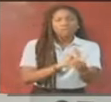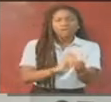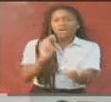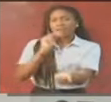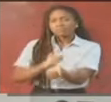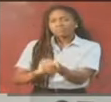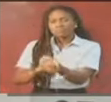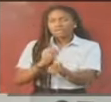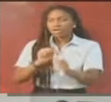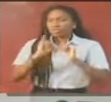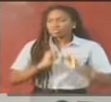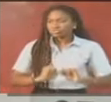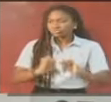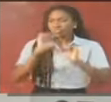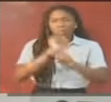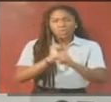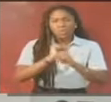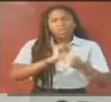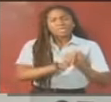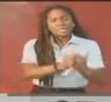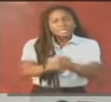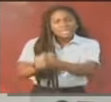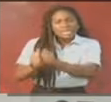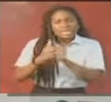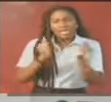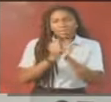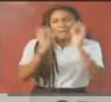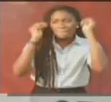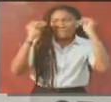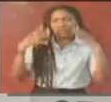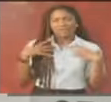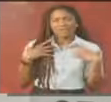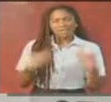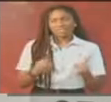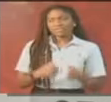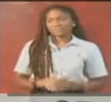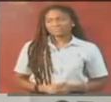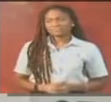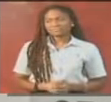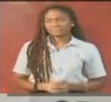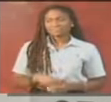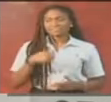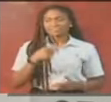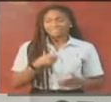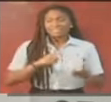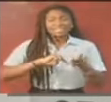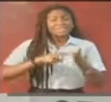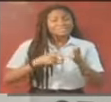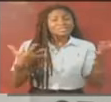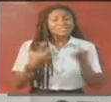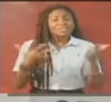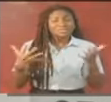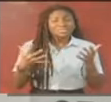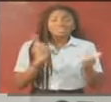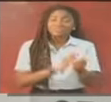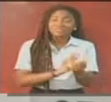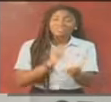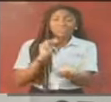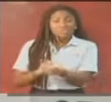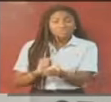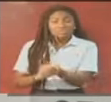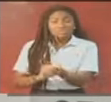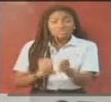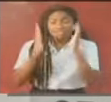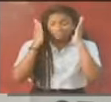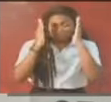who continue to work together with the Ministry of Health. This collaboration emphasized the level of commitment and